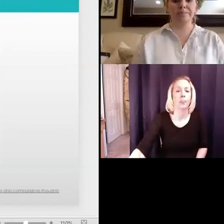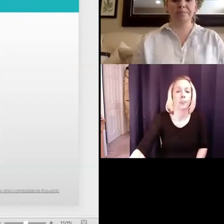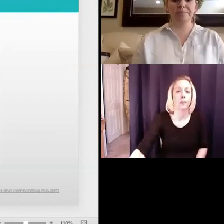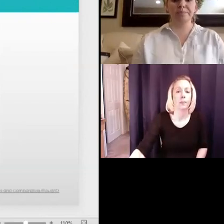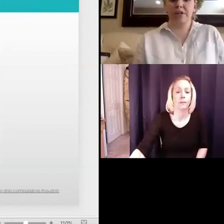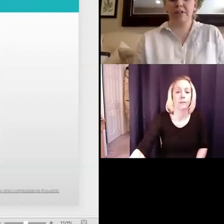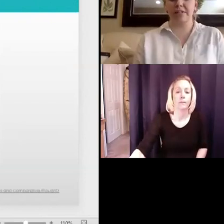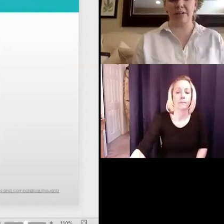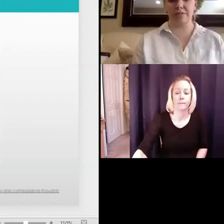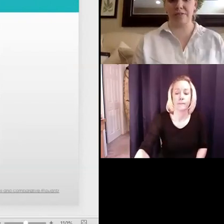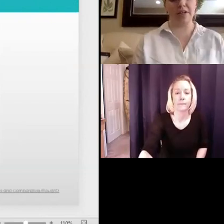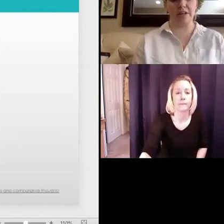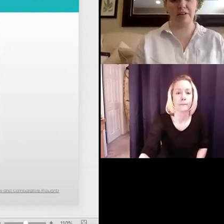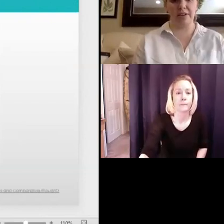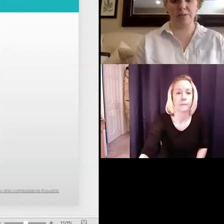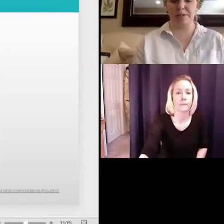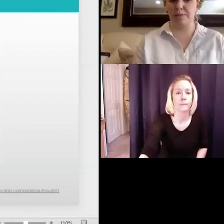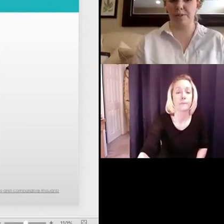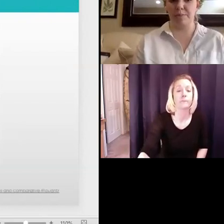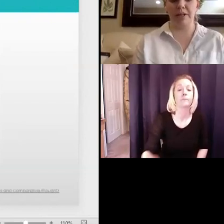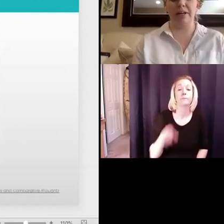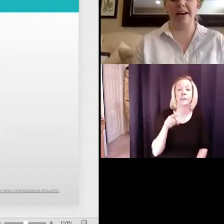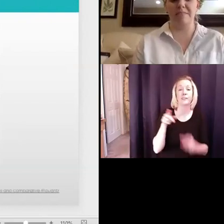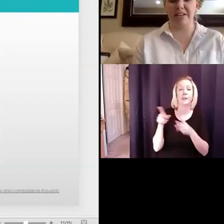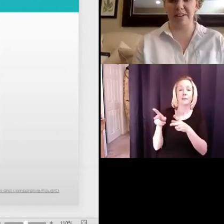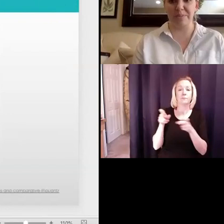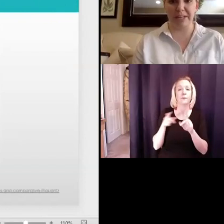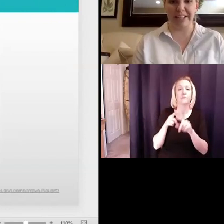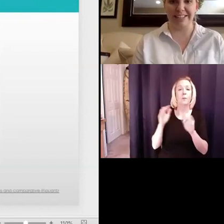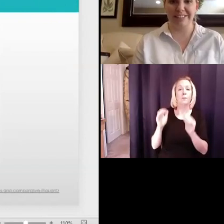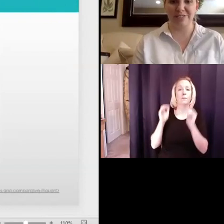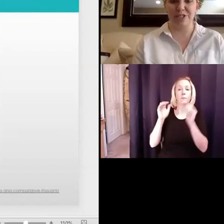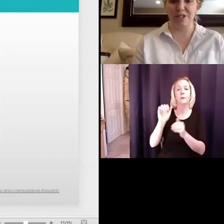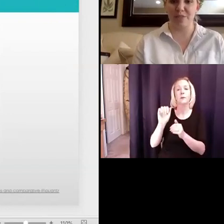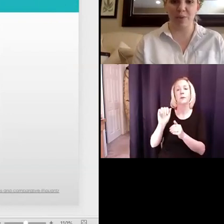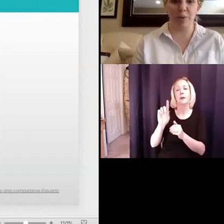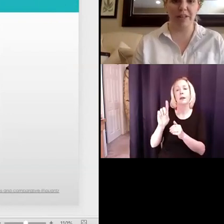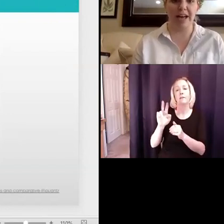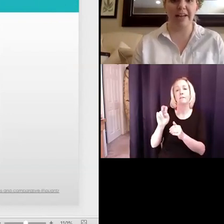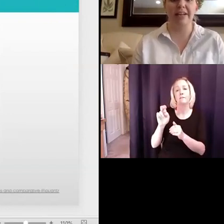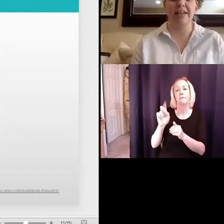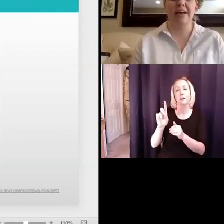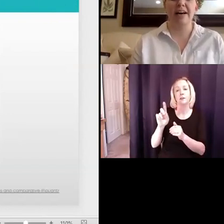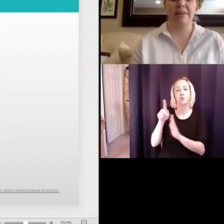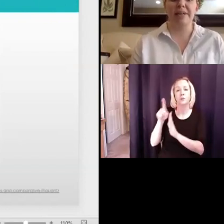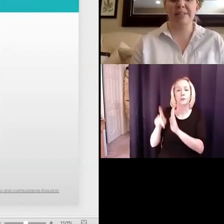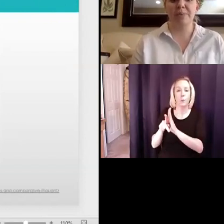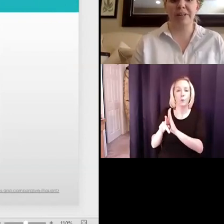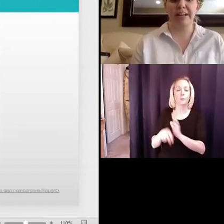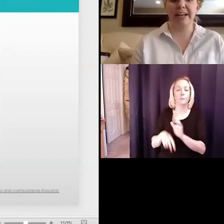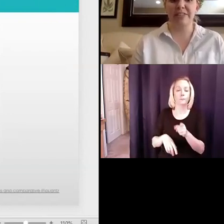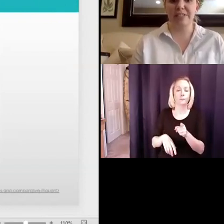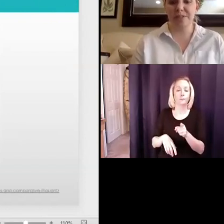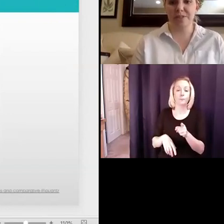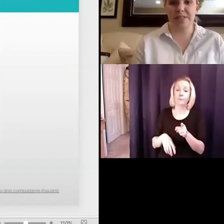well. So I took this out of the Advanced Principles book and I found a pretty version of the quote online. It's important,